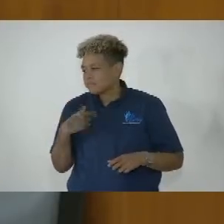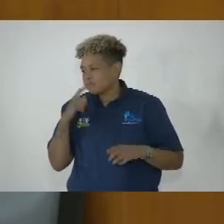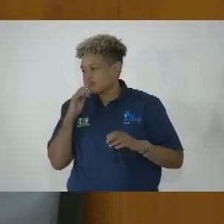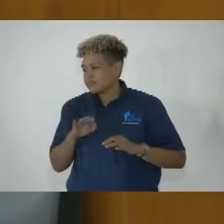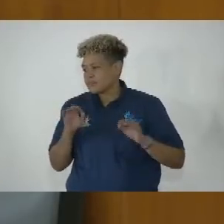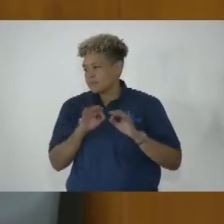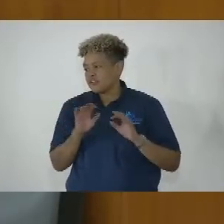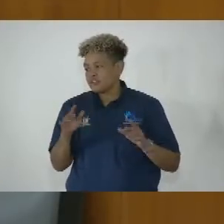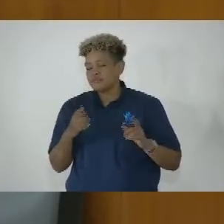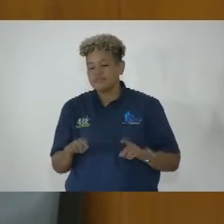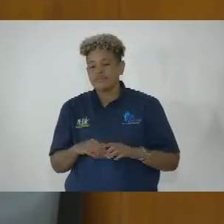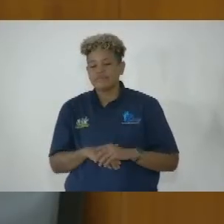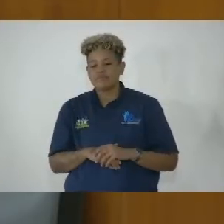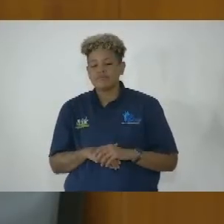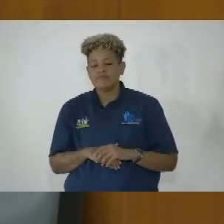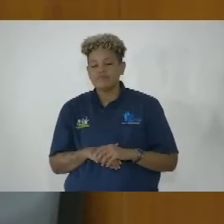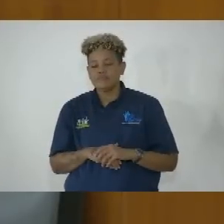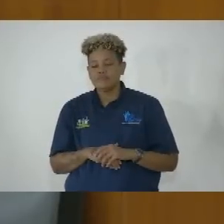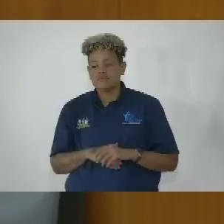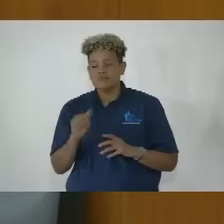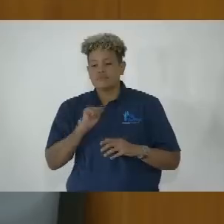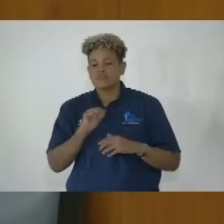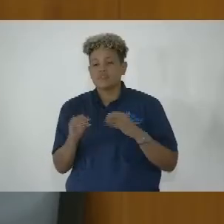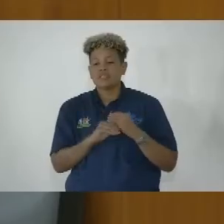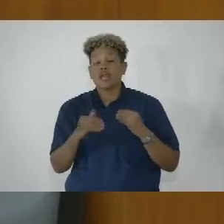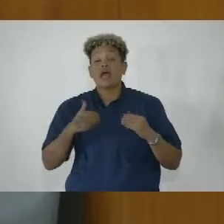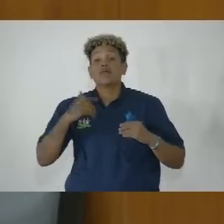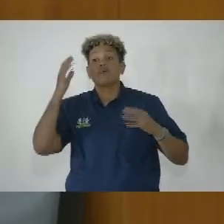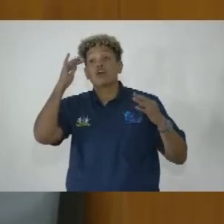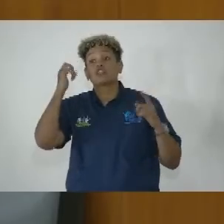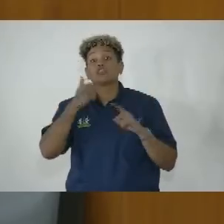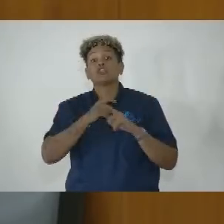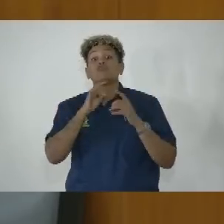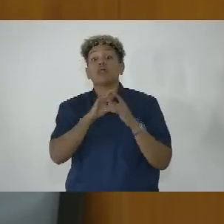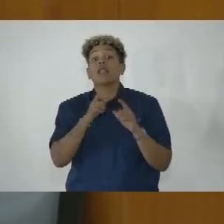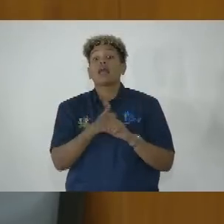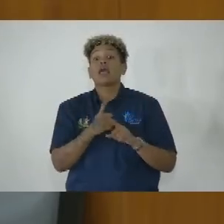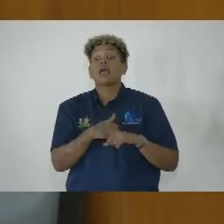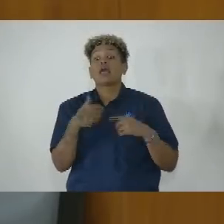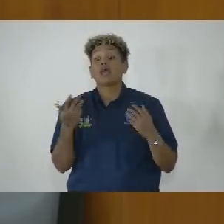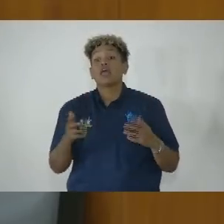imperative. I also had concerns around